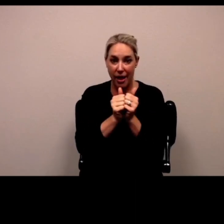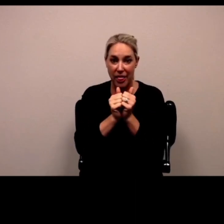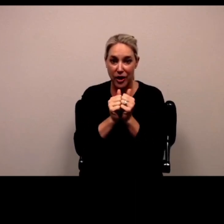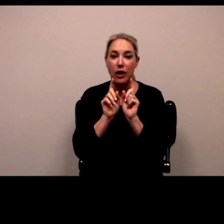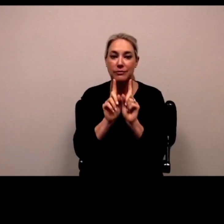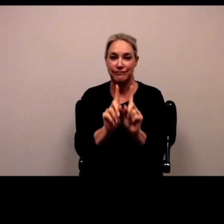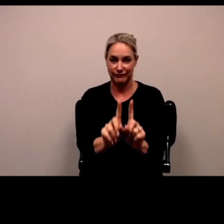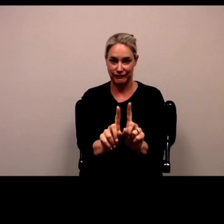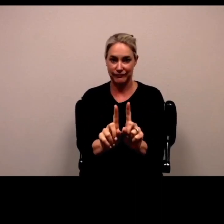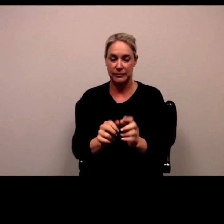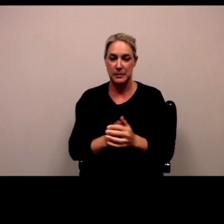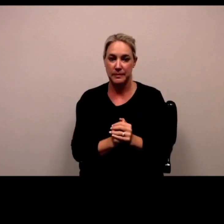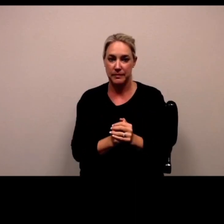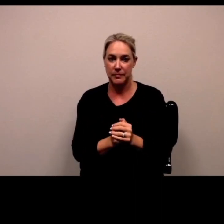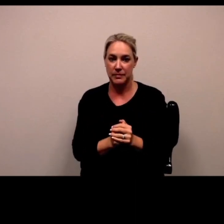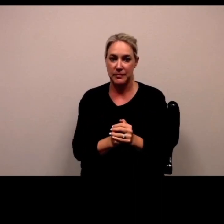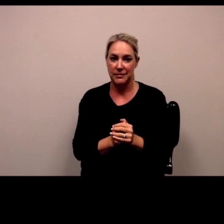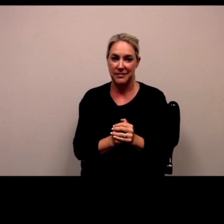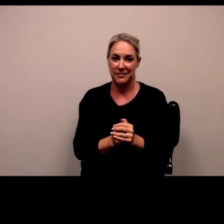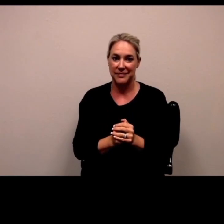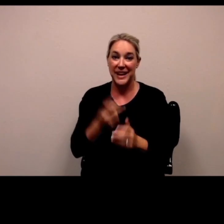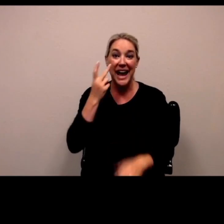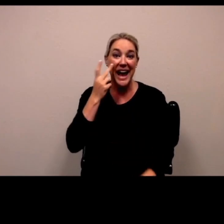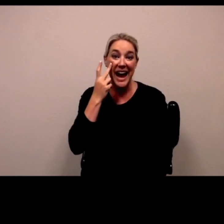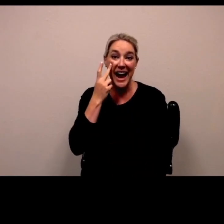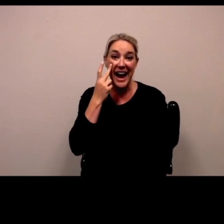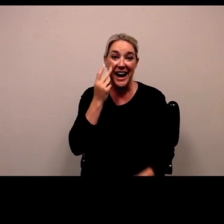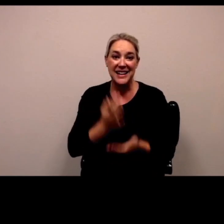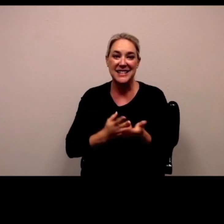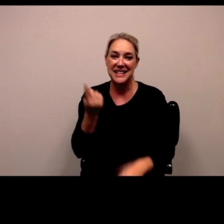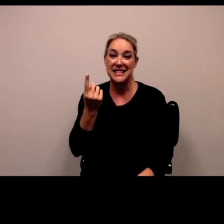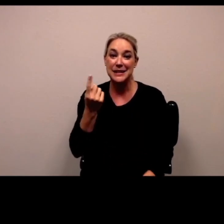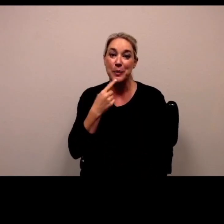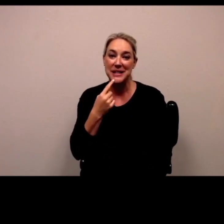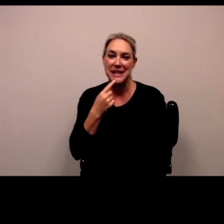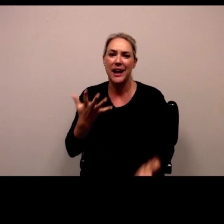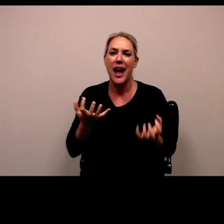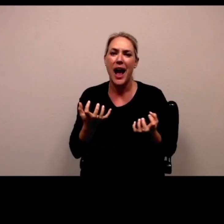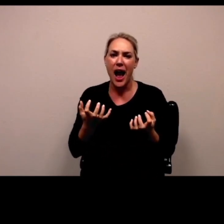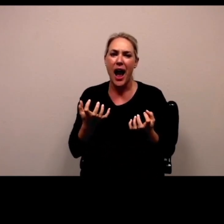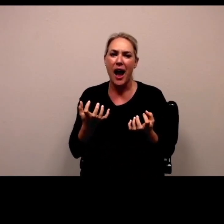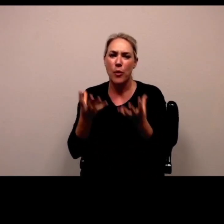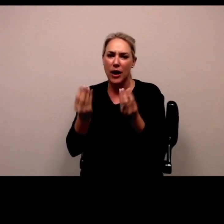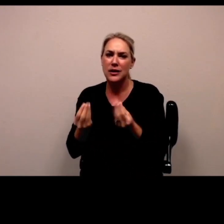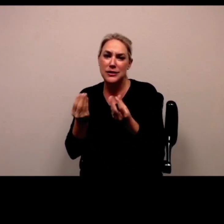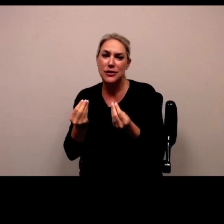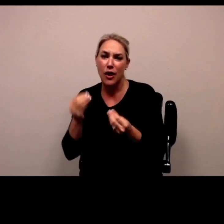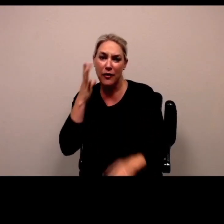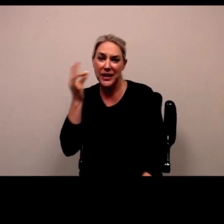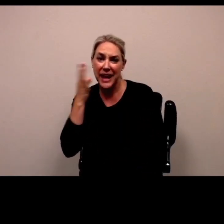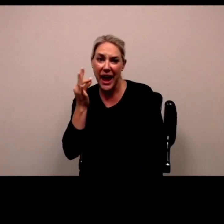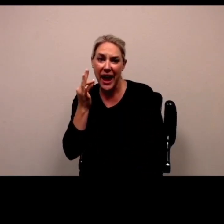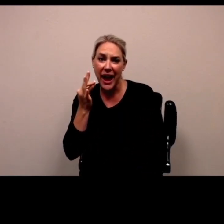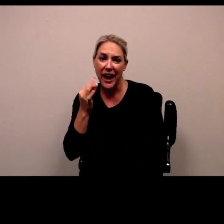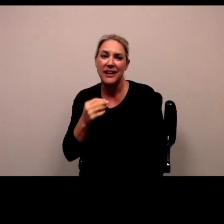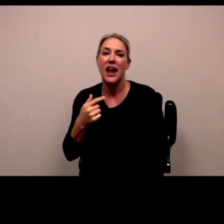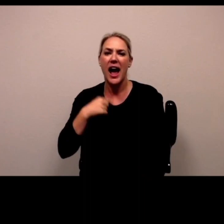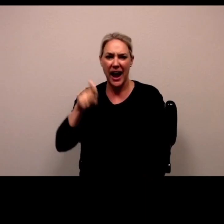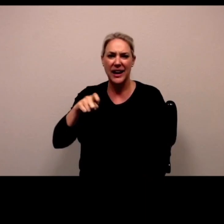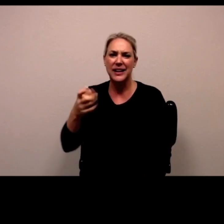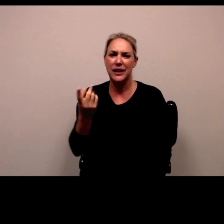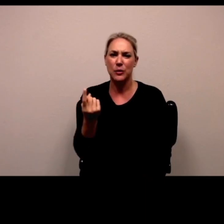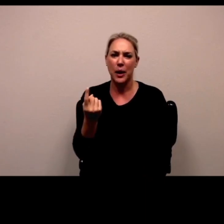if you really, I see someone saying they want a plush cat. Yeah, let's talk to Scratch about that, because I need one too.